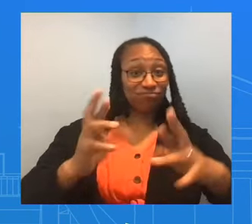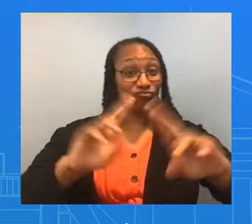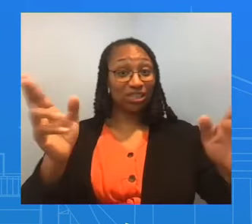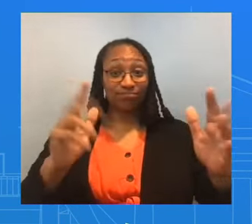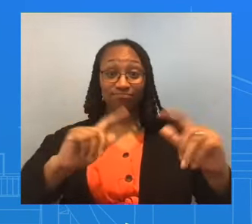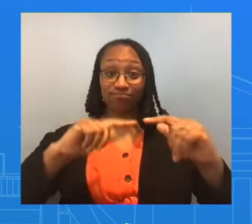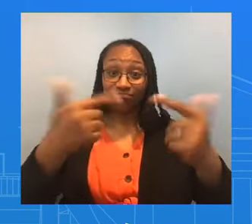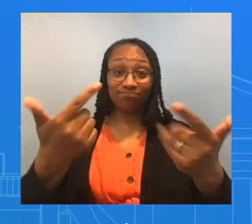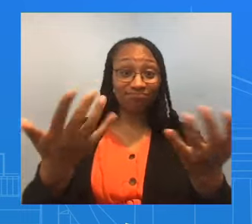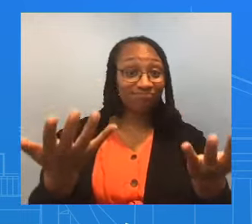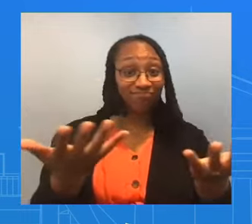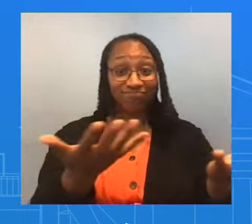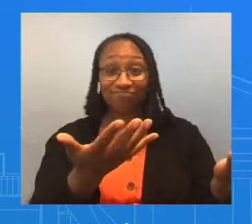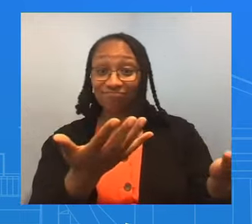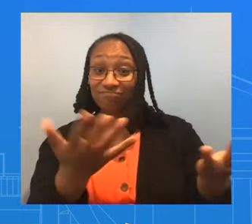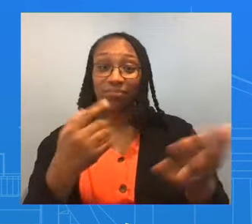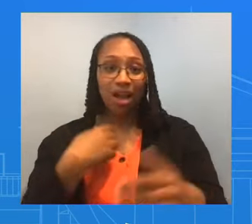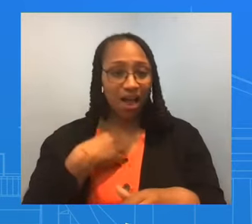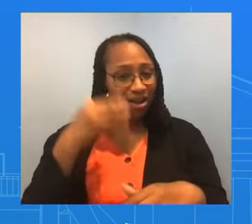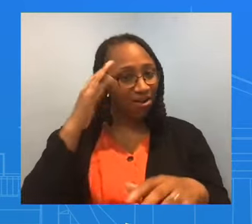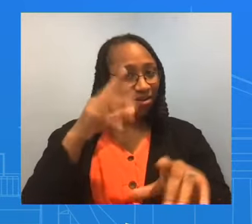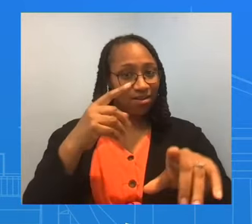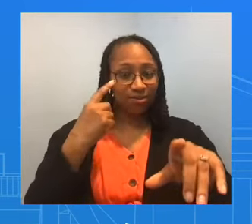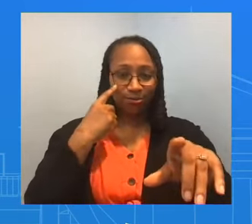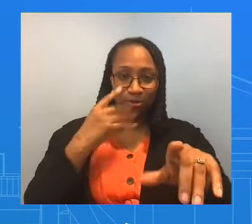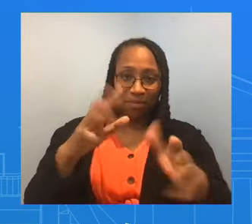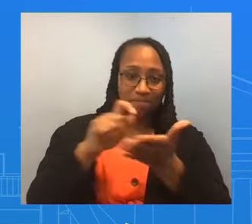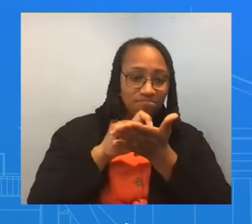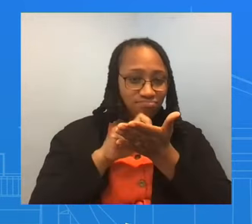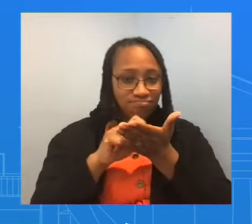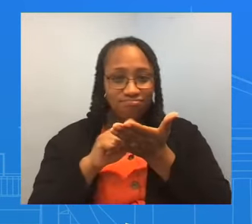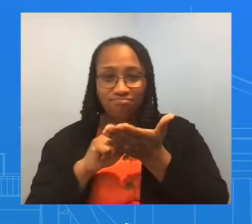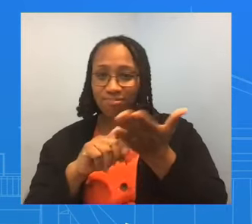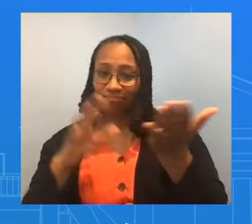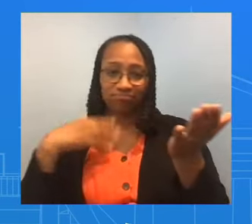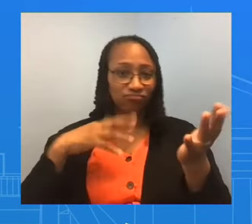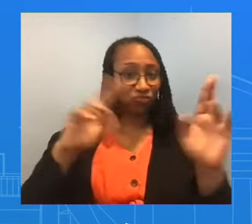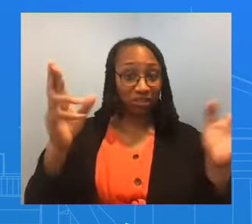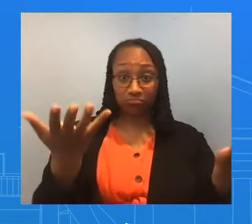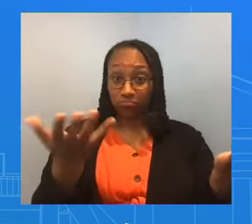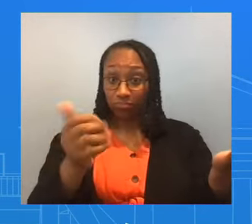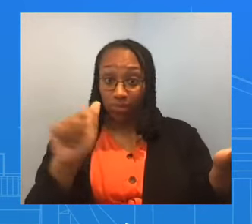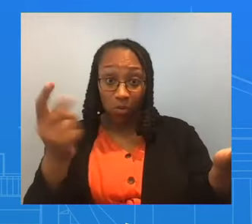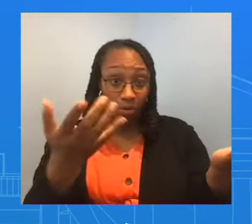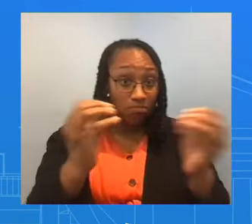Okay. I guess we'll whatever you all have left. Not much, I'm sure.